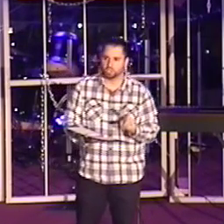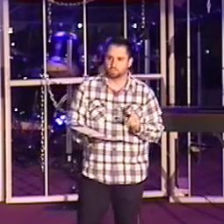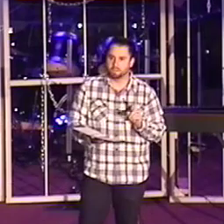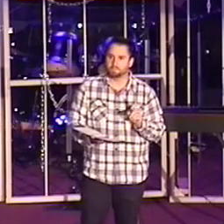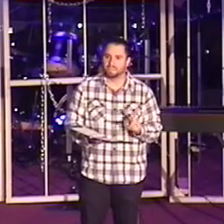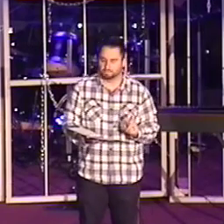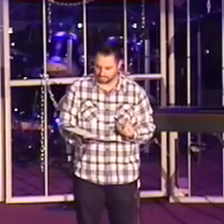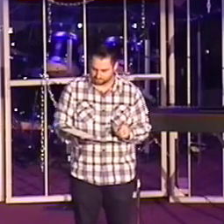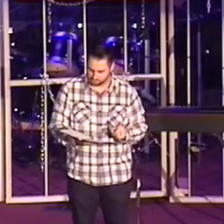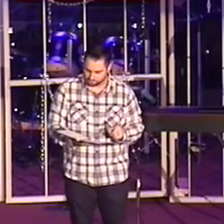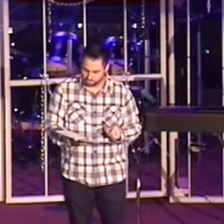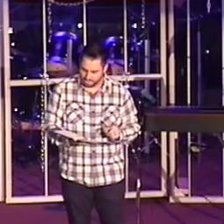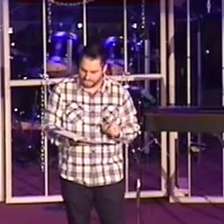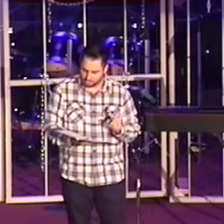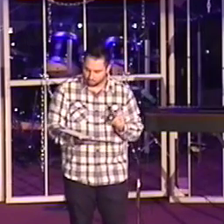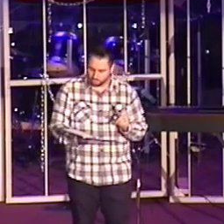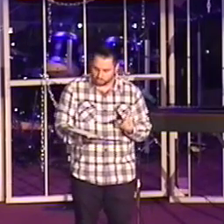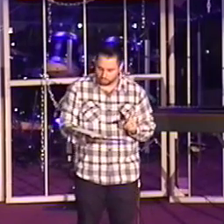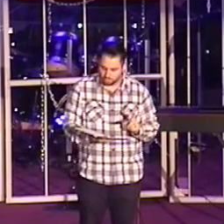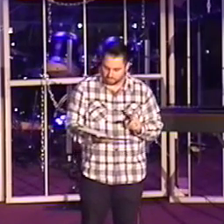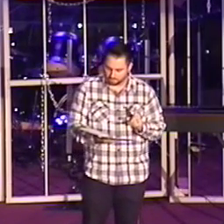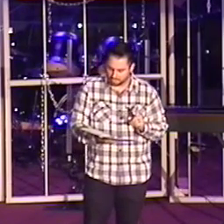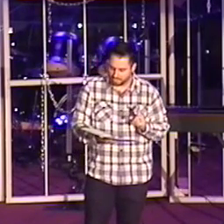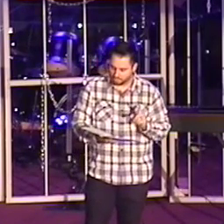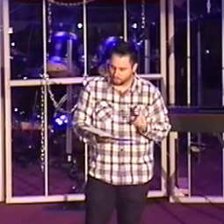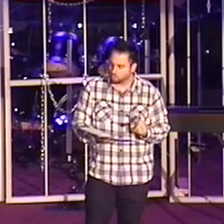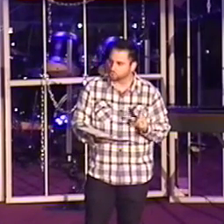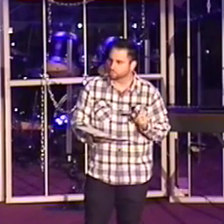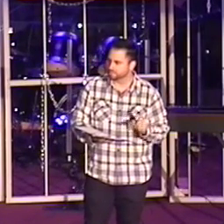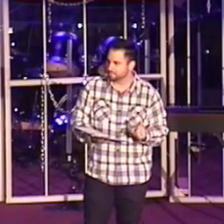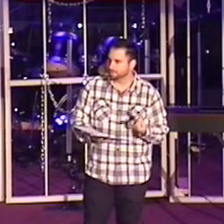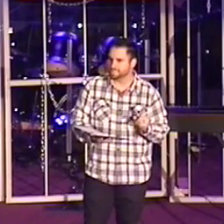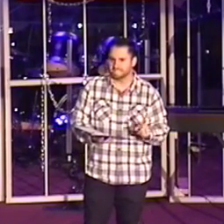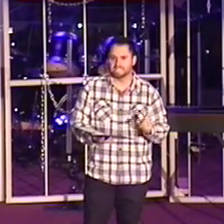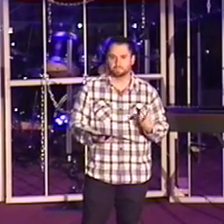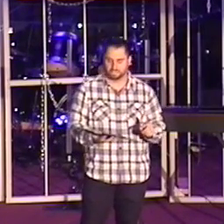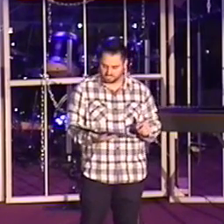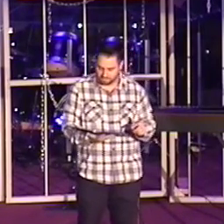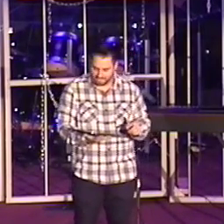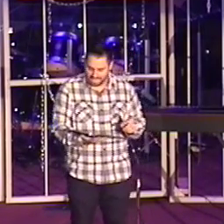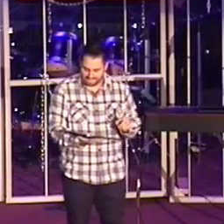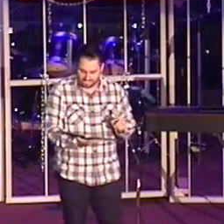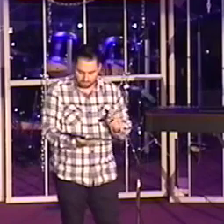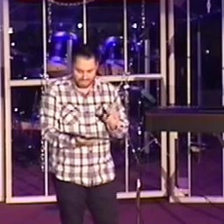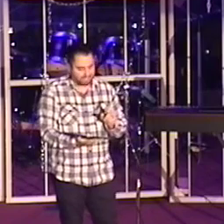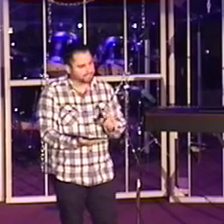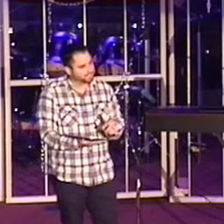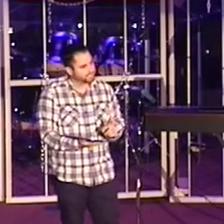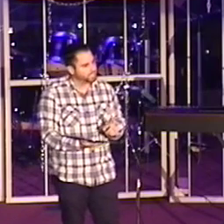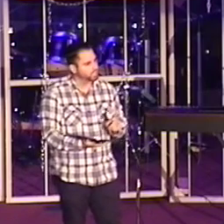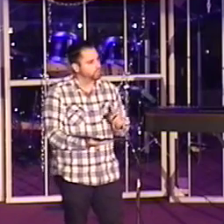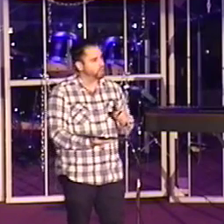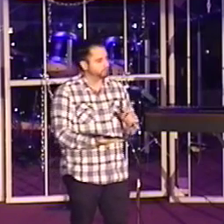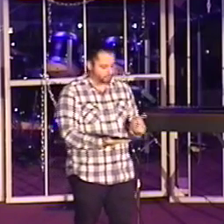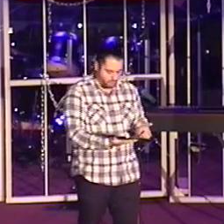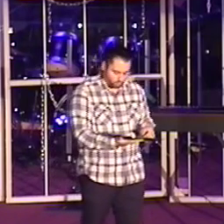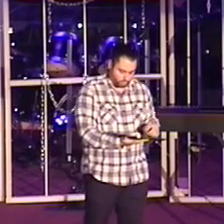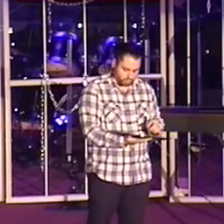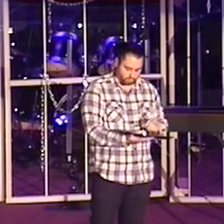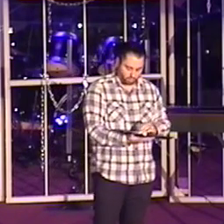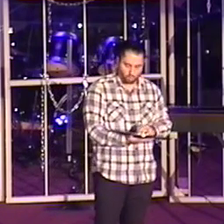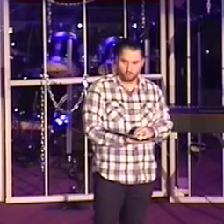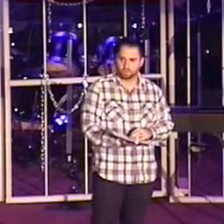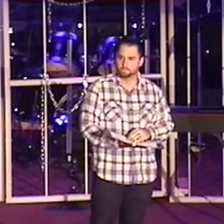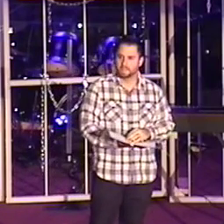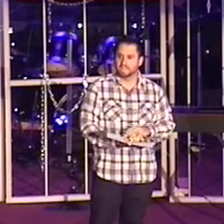don't want you to be men pleasers. I don't want you to be those who simply seek to please men. He says, but as sincere